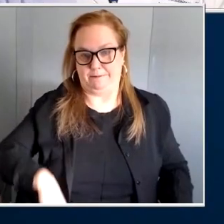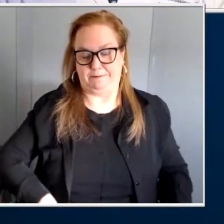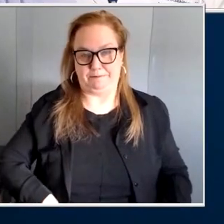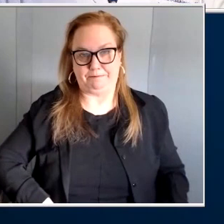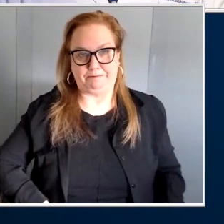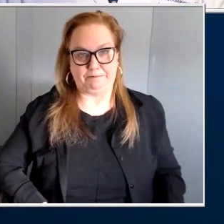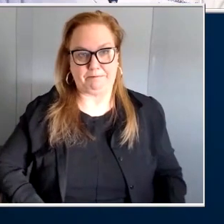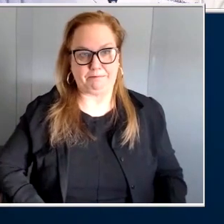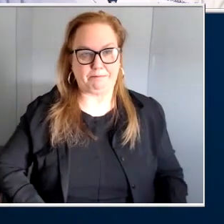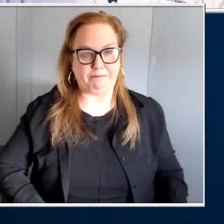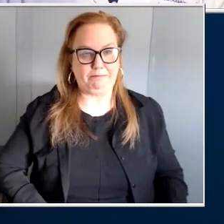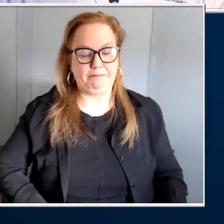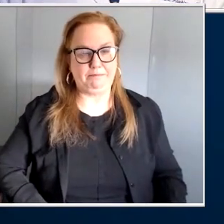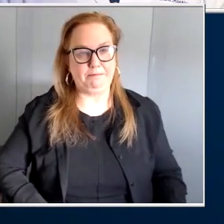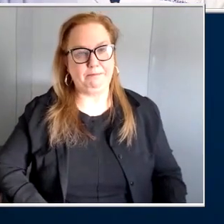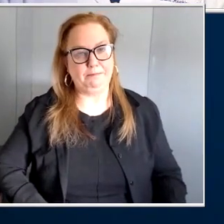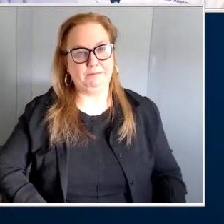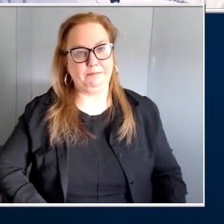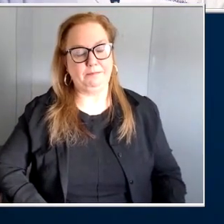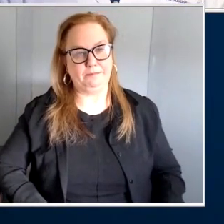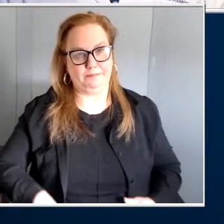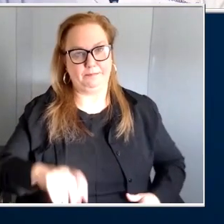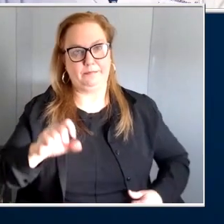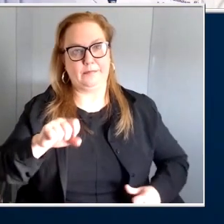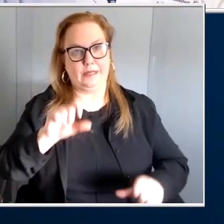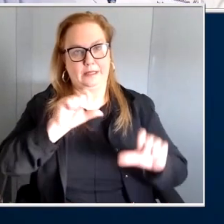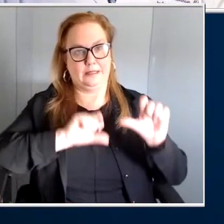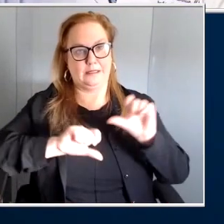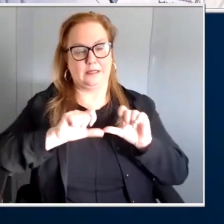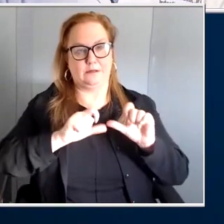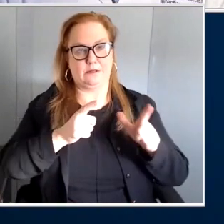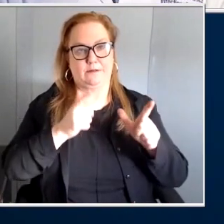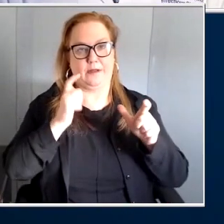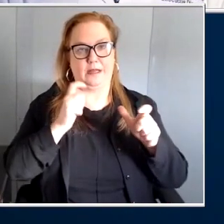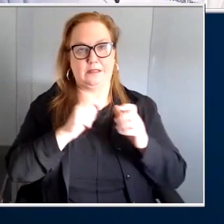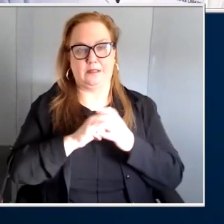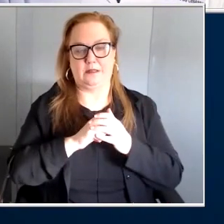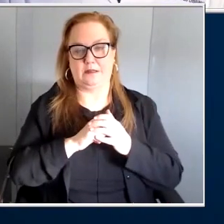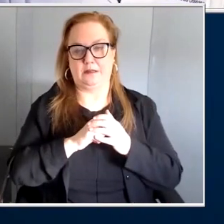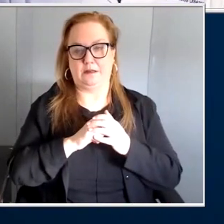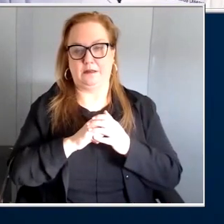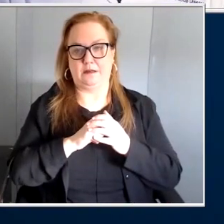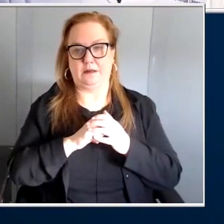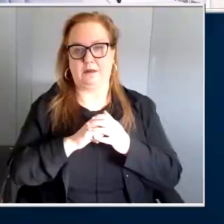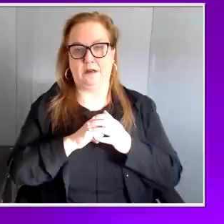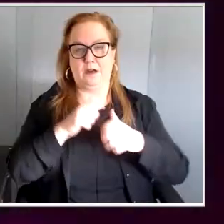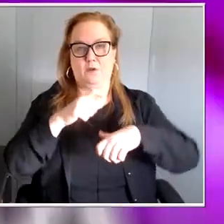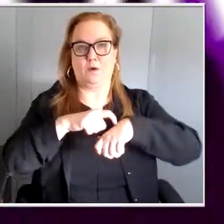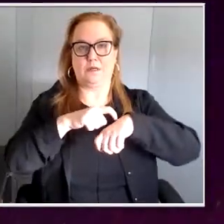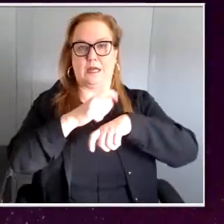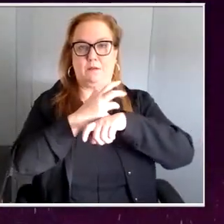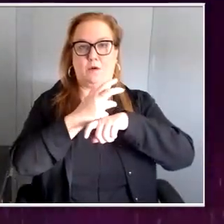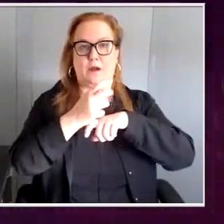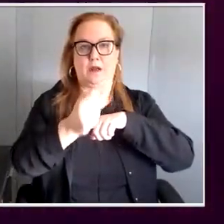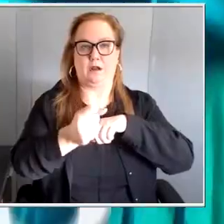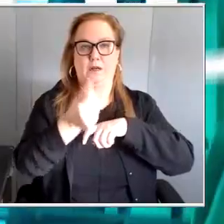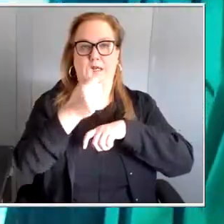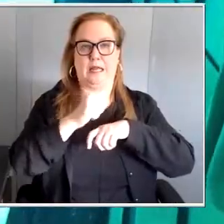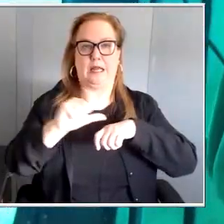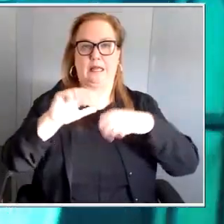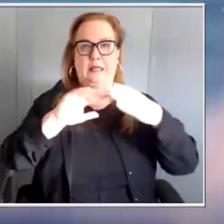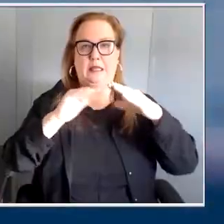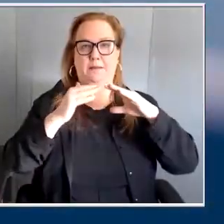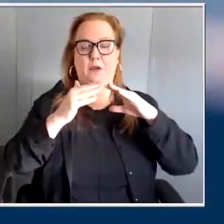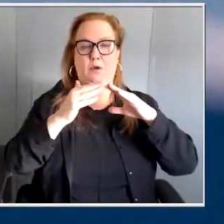Yeah, it is striking how fast the science moved. Jess, let me just see. Any questions today? Because I know we're running out of time. I just want to see if there's anything we should